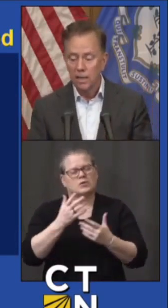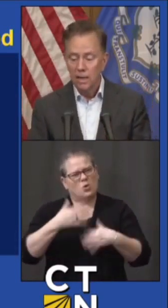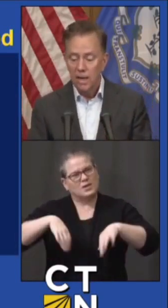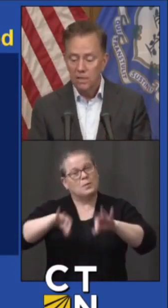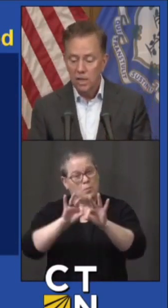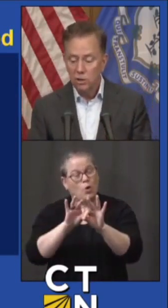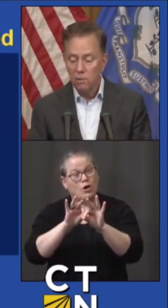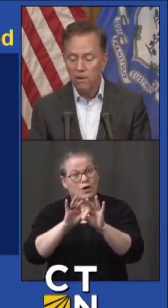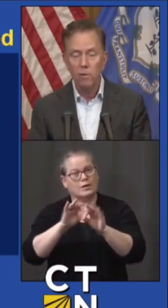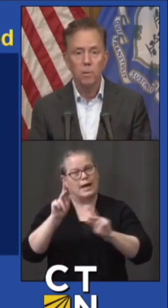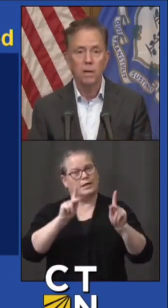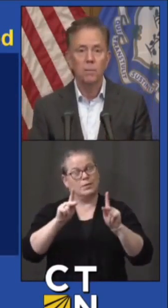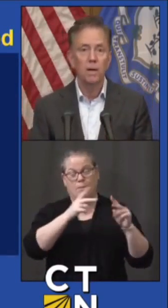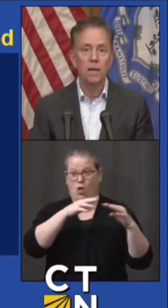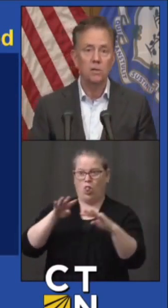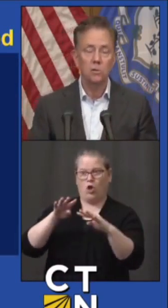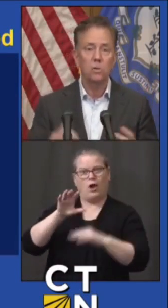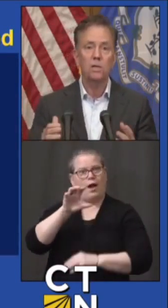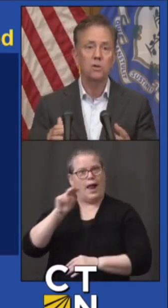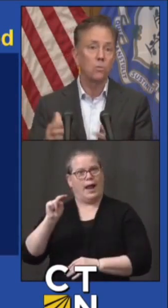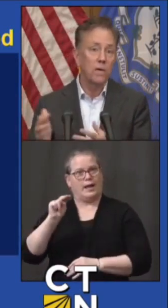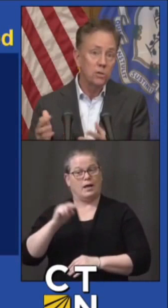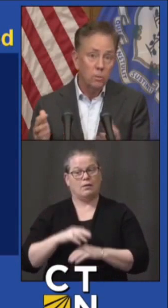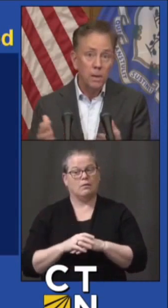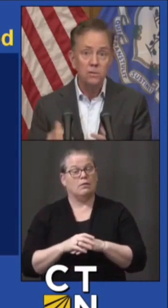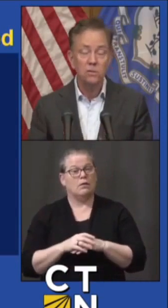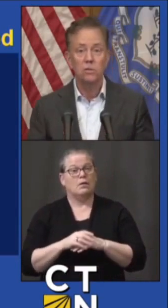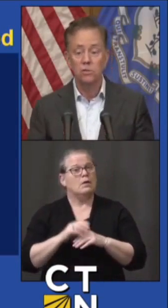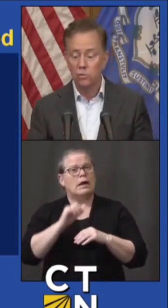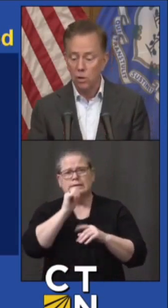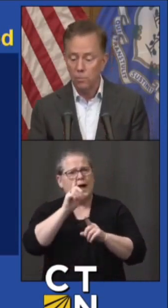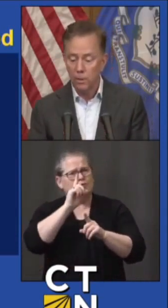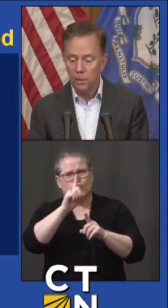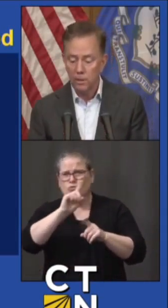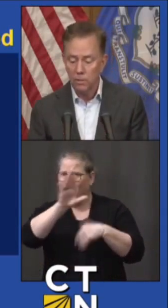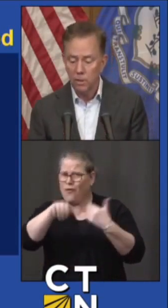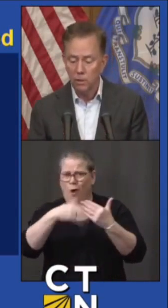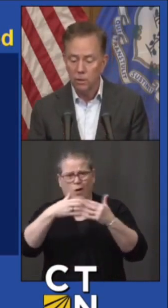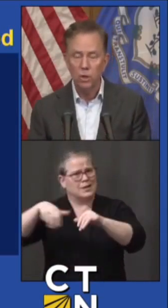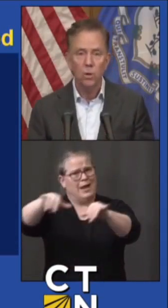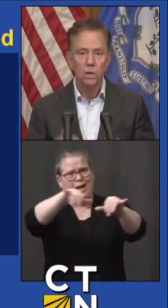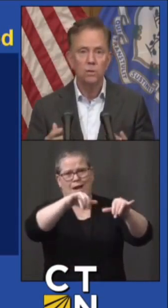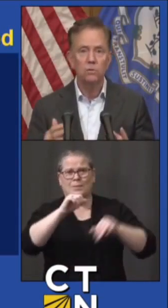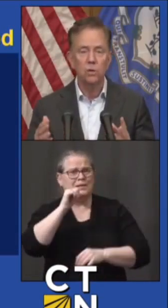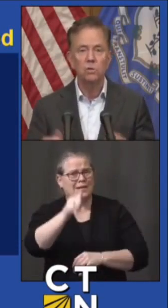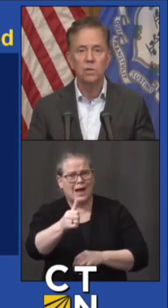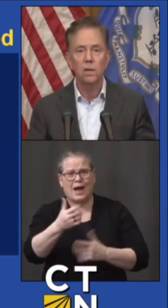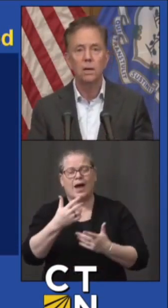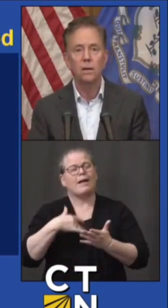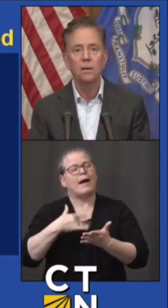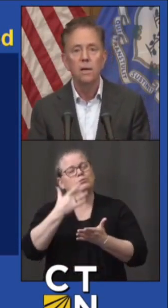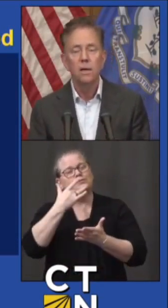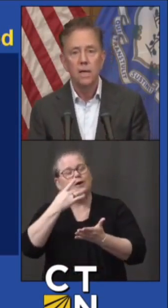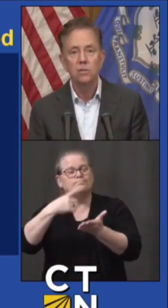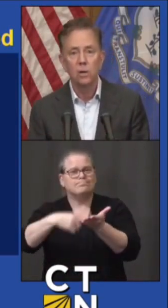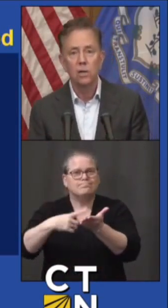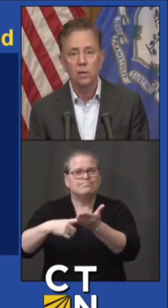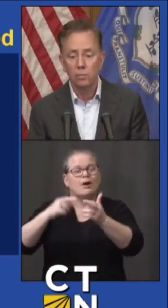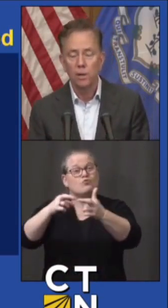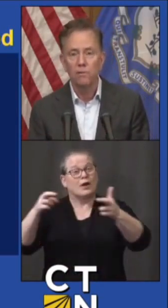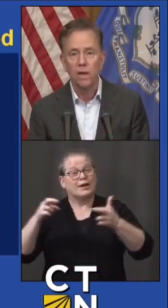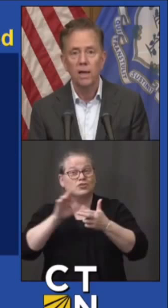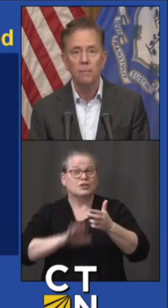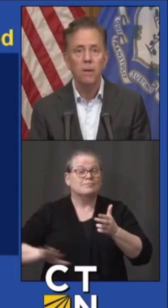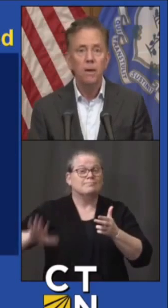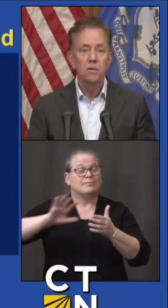Connecticut. And it's not true of everybody. I mean, I like to do things on a regional basis, as you know, but, New York and New Jersey, they took a